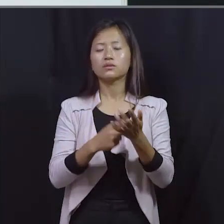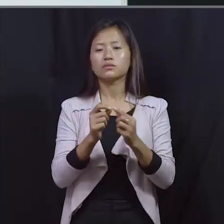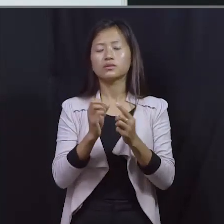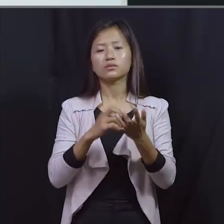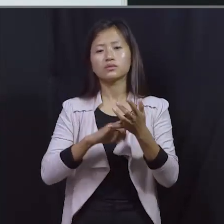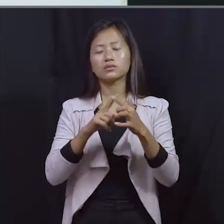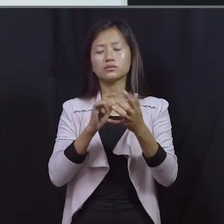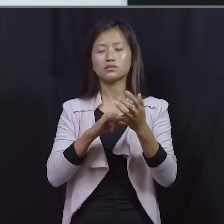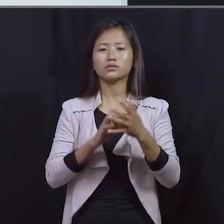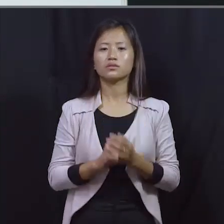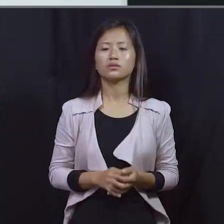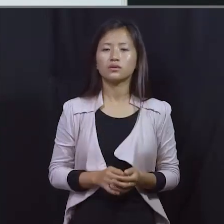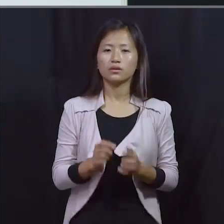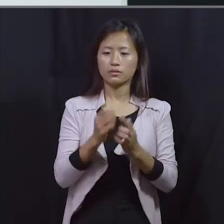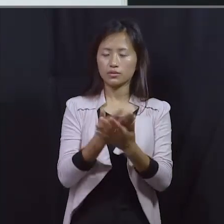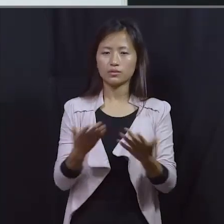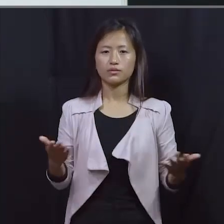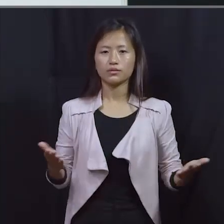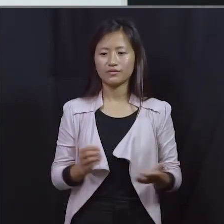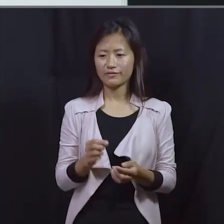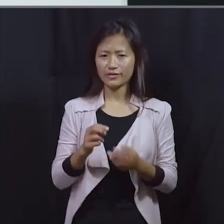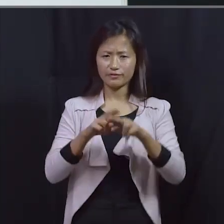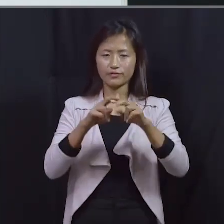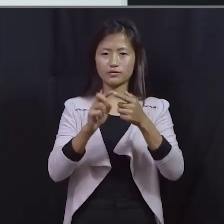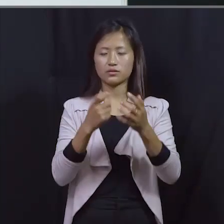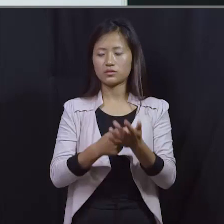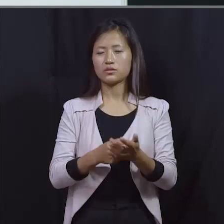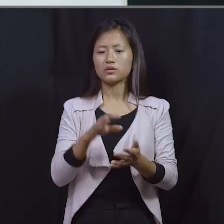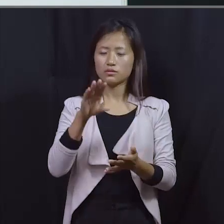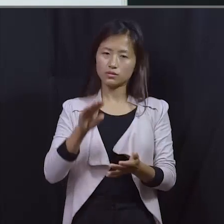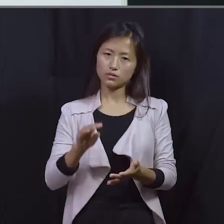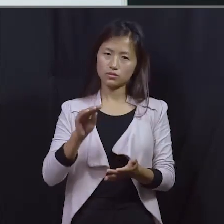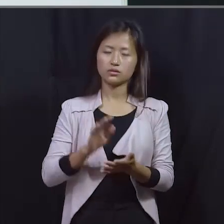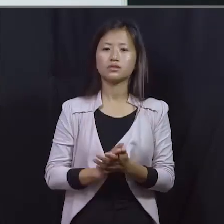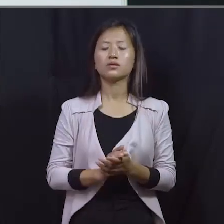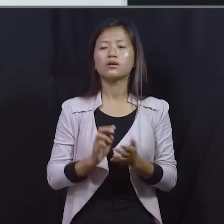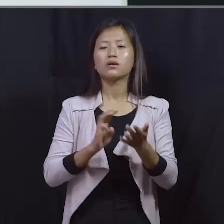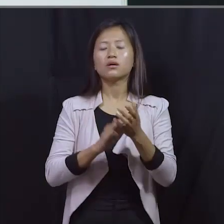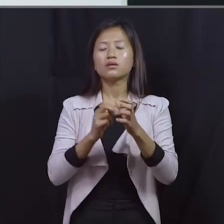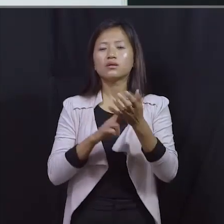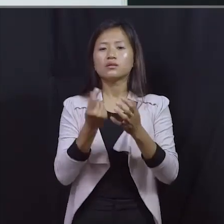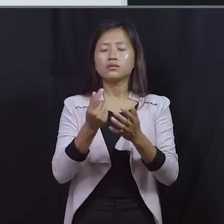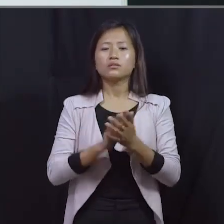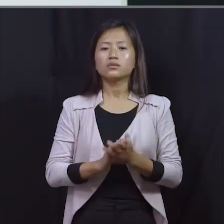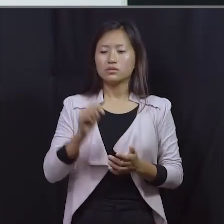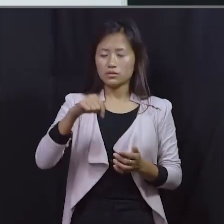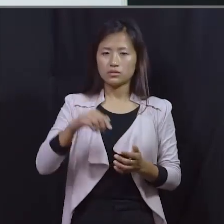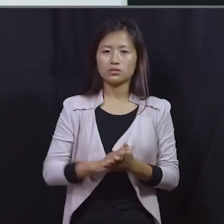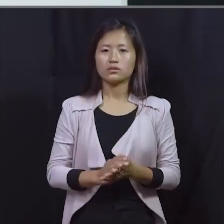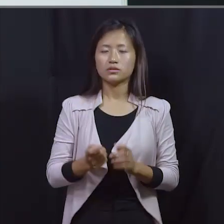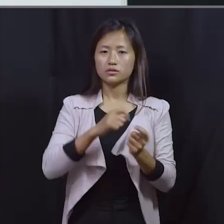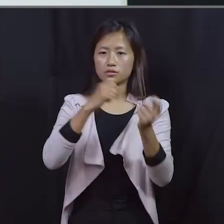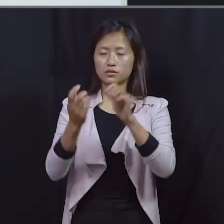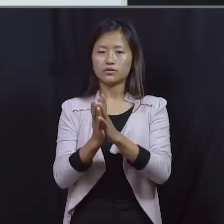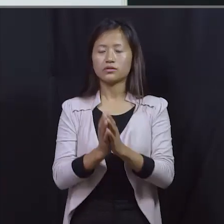dungs, then the productivity or the fertility of the soil, it reduces because the manure which they have been using, now they turn it